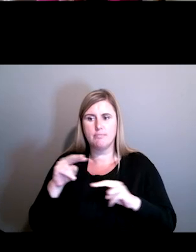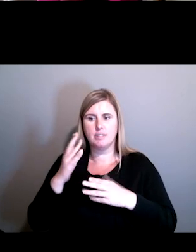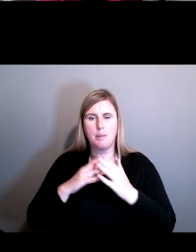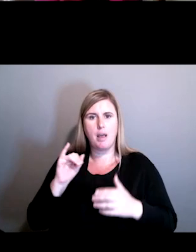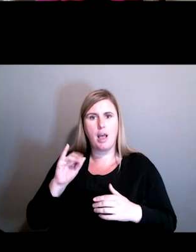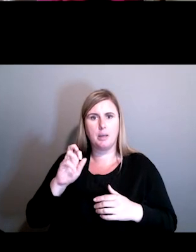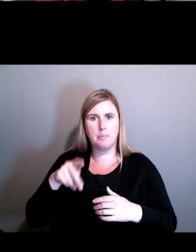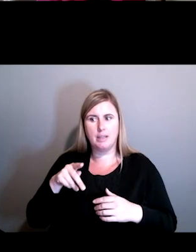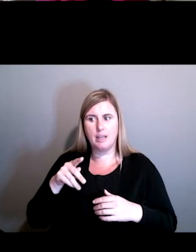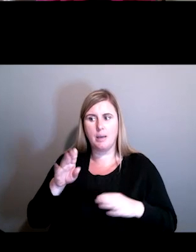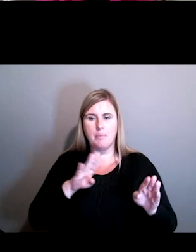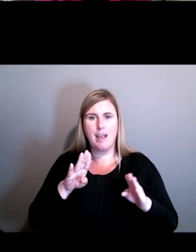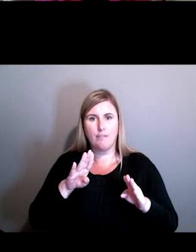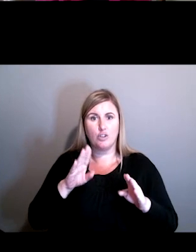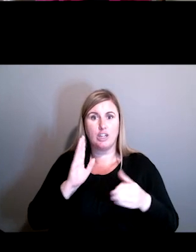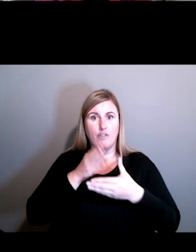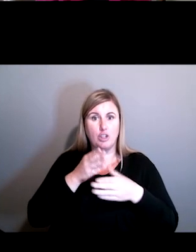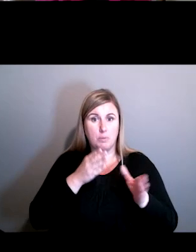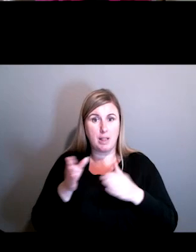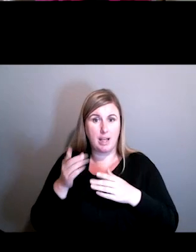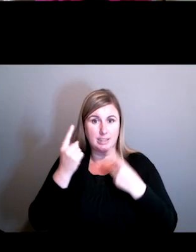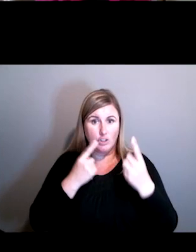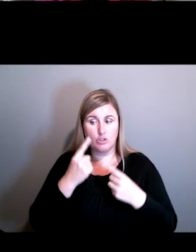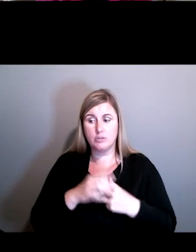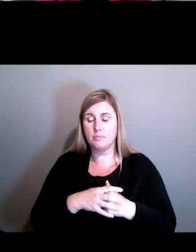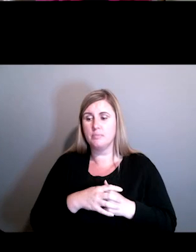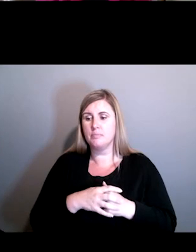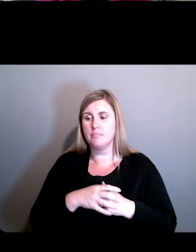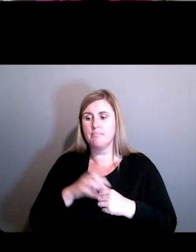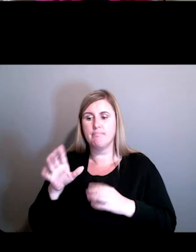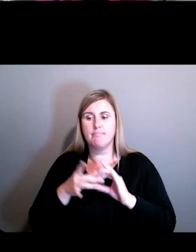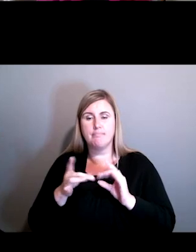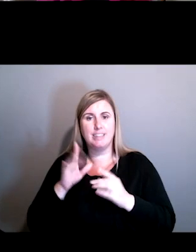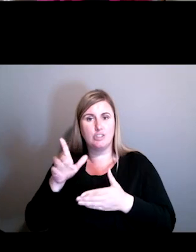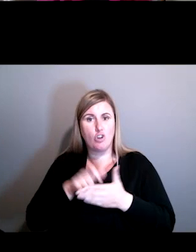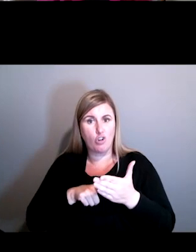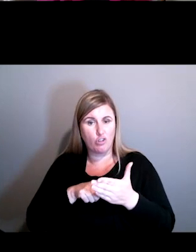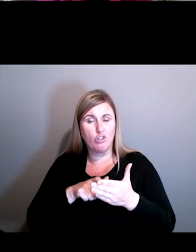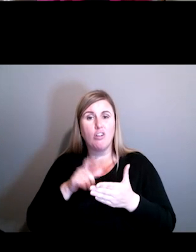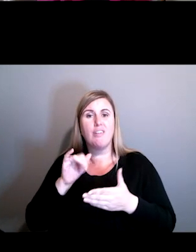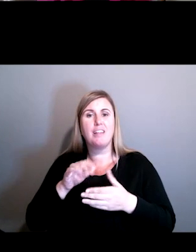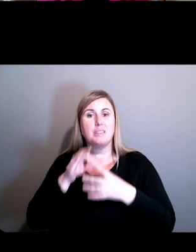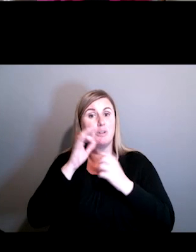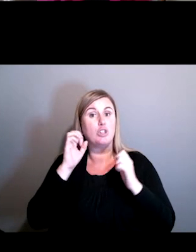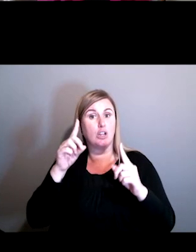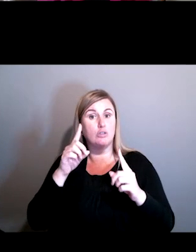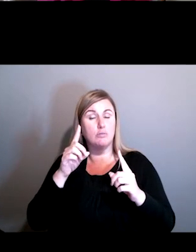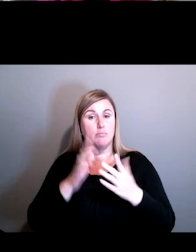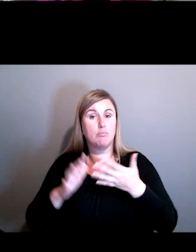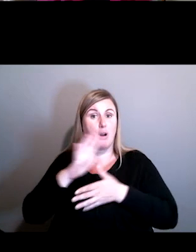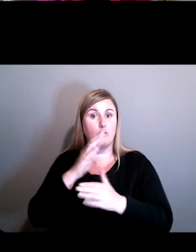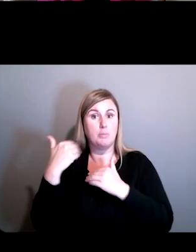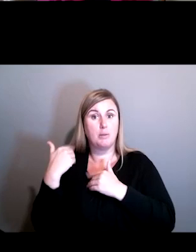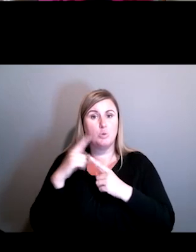intervention plan considerations. So Bill Heward stated in his 2003 article that the special educator's primary responsibilities